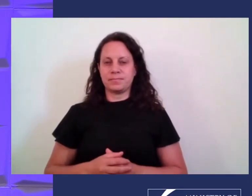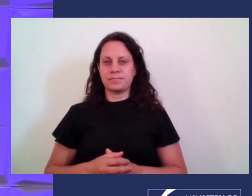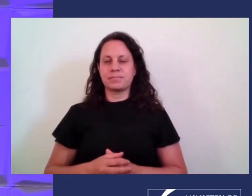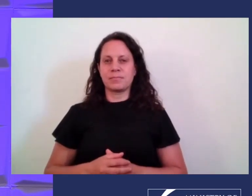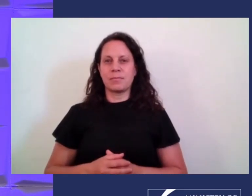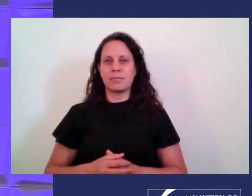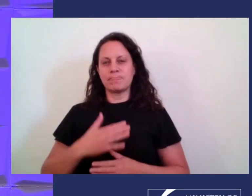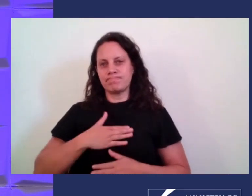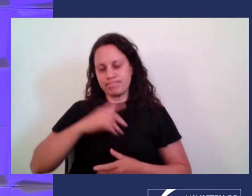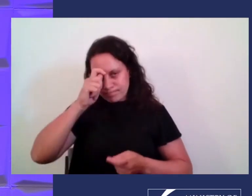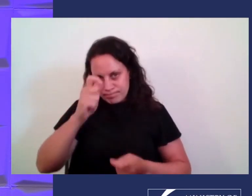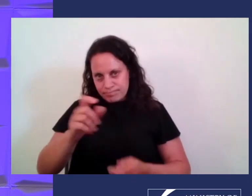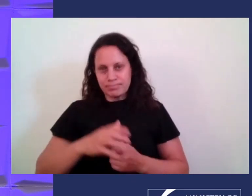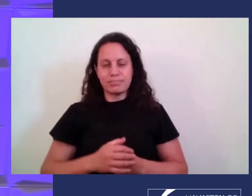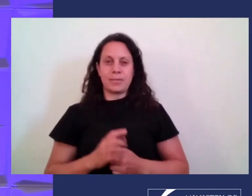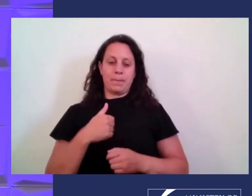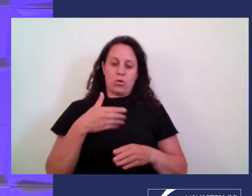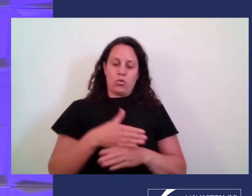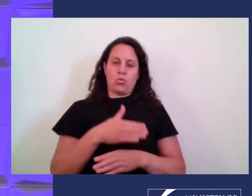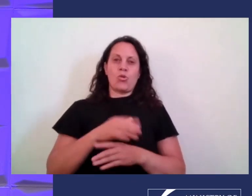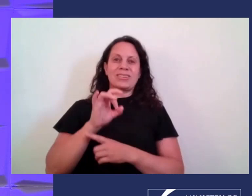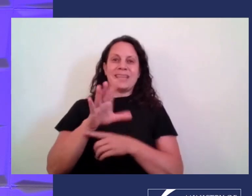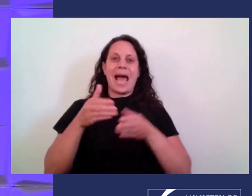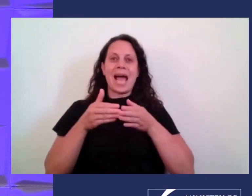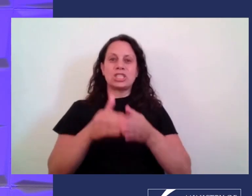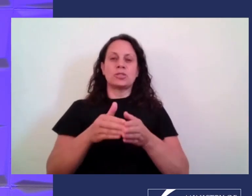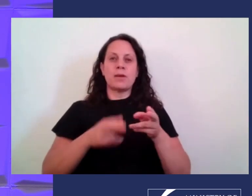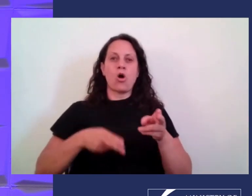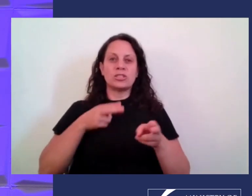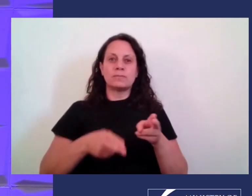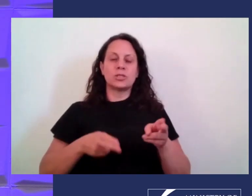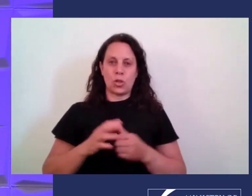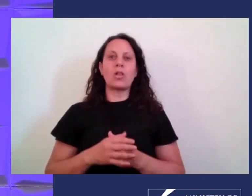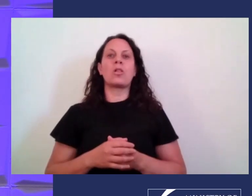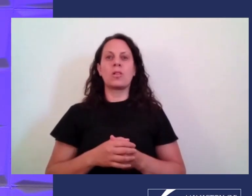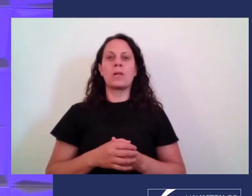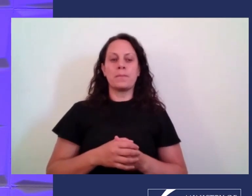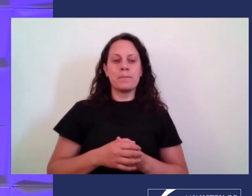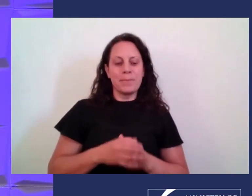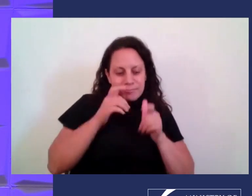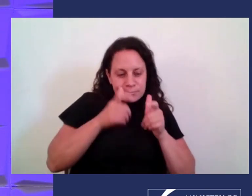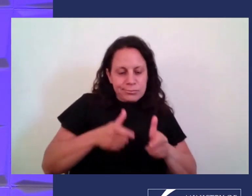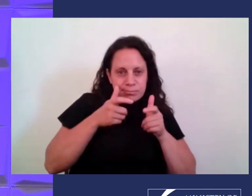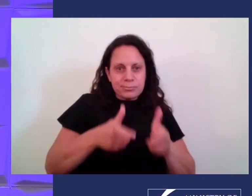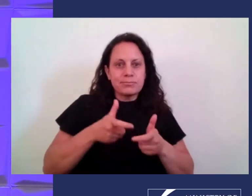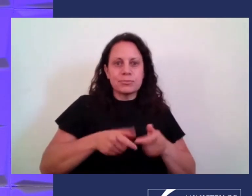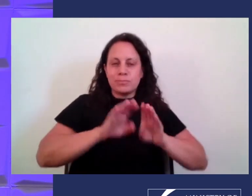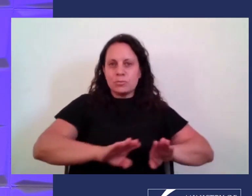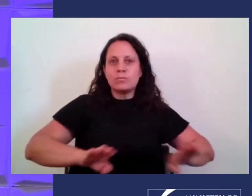at Starship who have disabilities. That's my patient caseload, and I see children with disabilities in clinic every